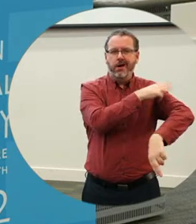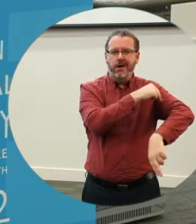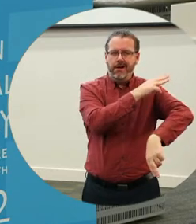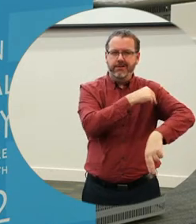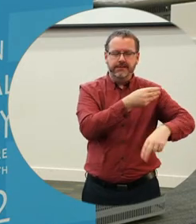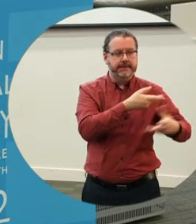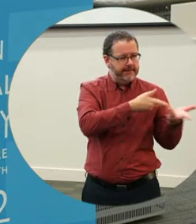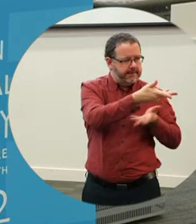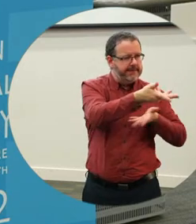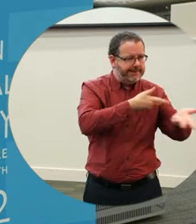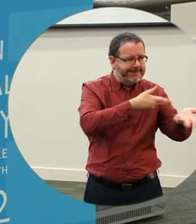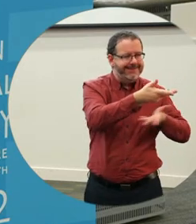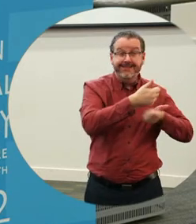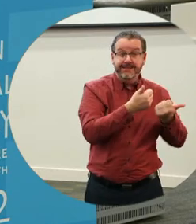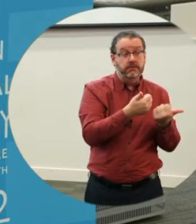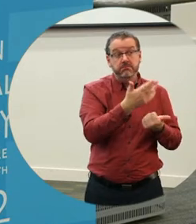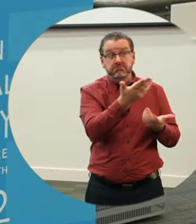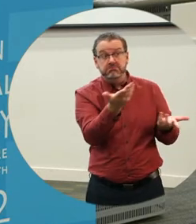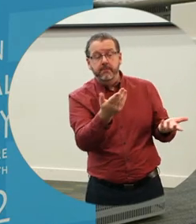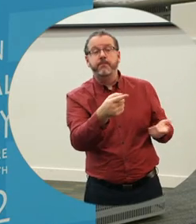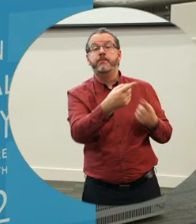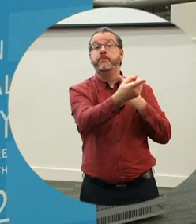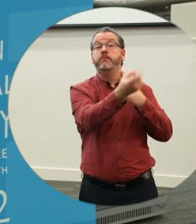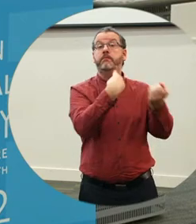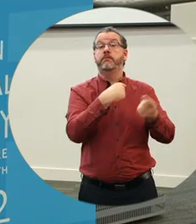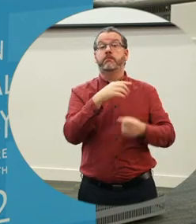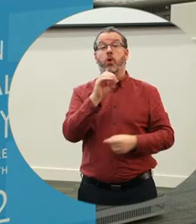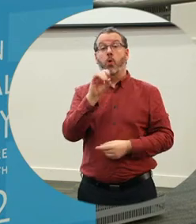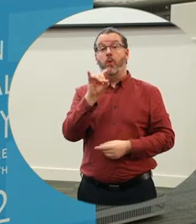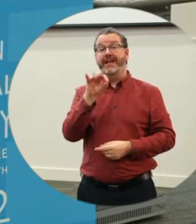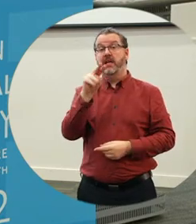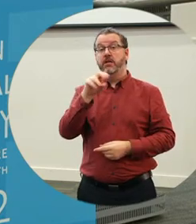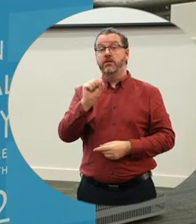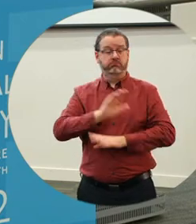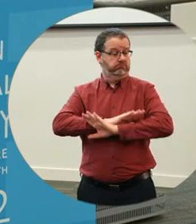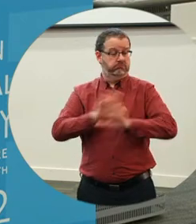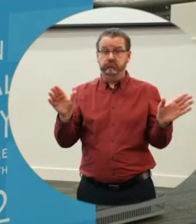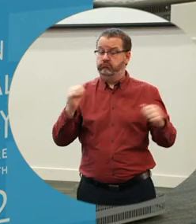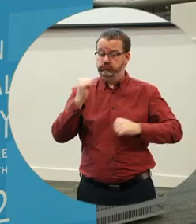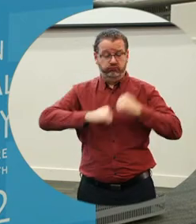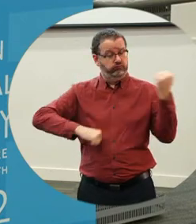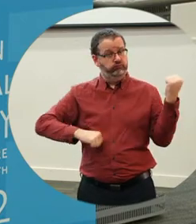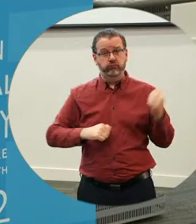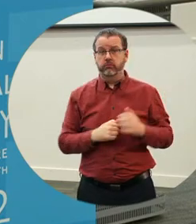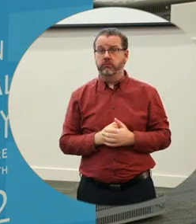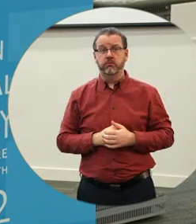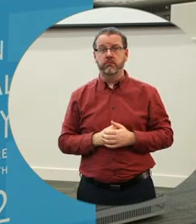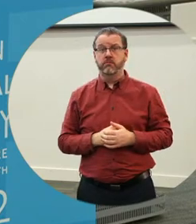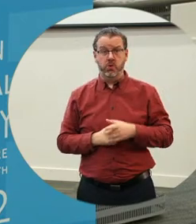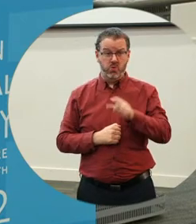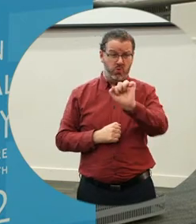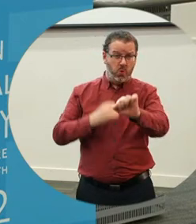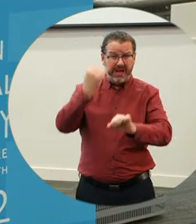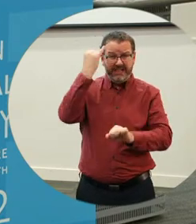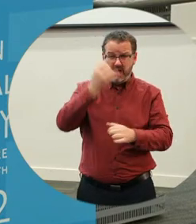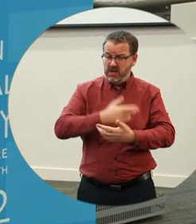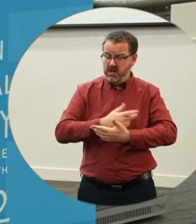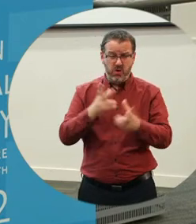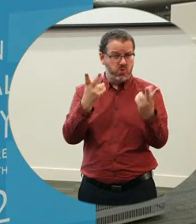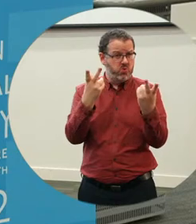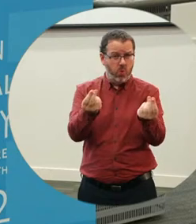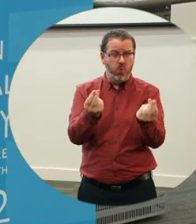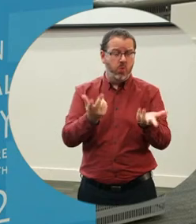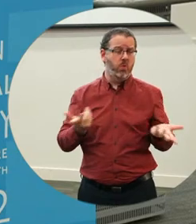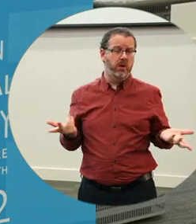police force. And O'Higgins famously retorted that he would not entertain Deputy Johnson's suggestion, as he would not